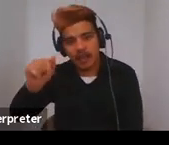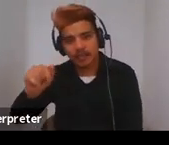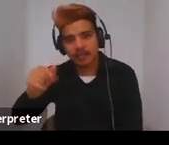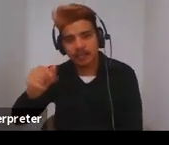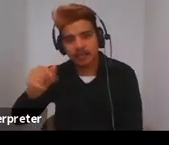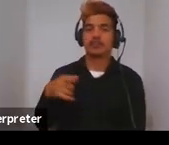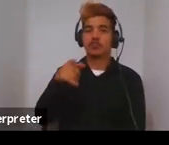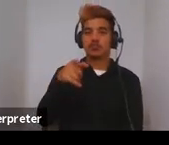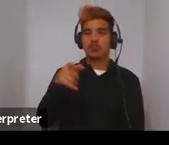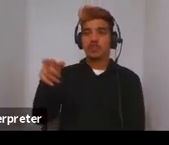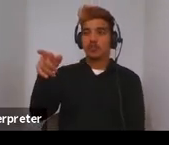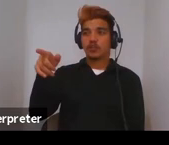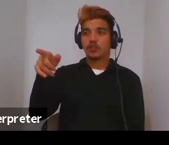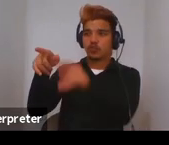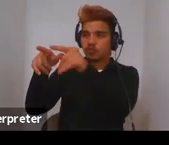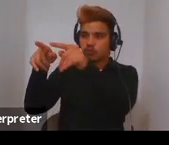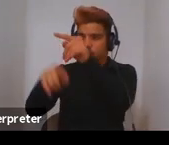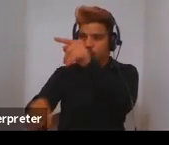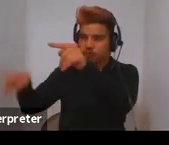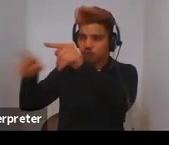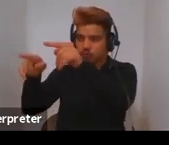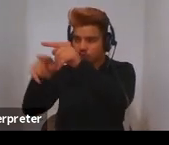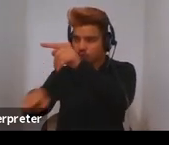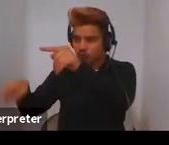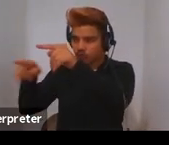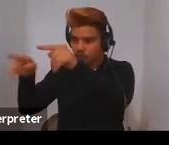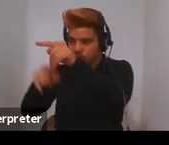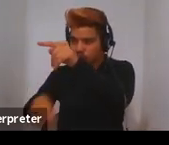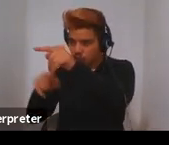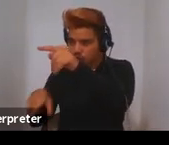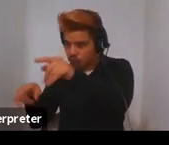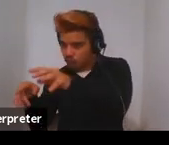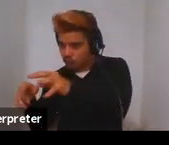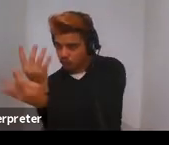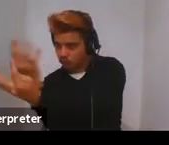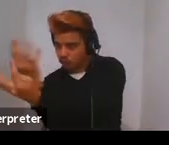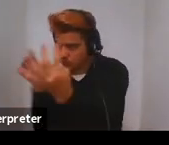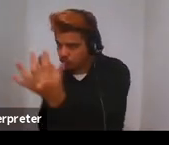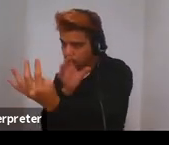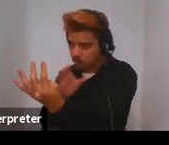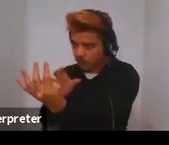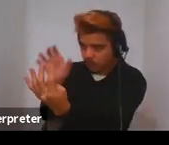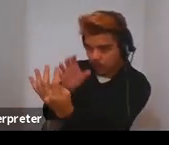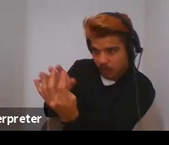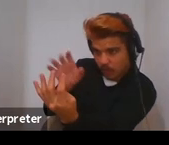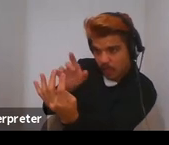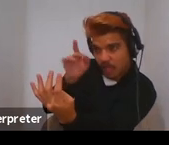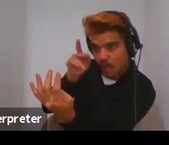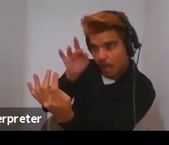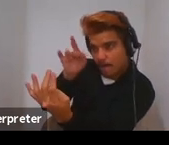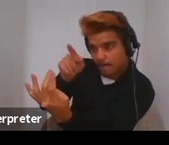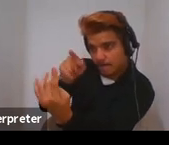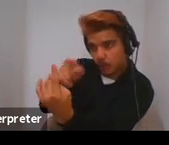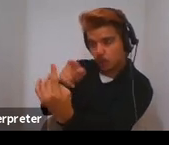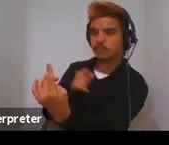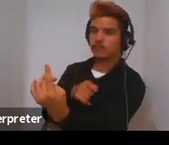And then target is more of picking someone out of a crowd as the person to focus the abuse